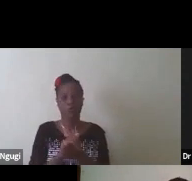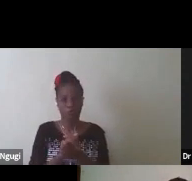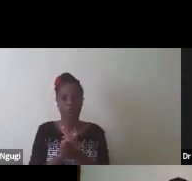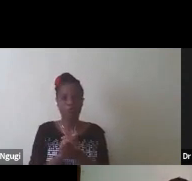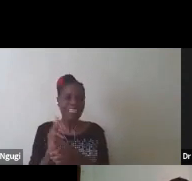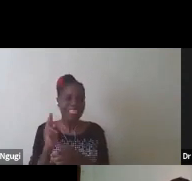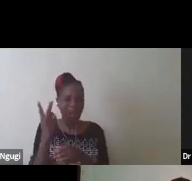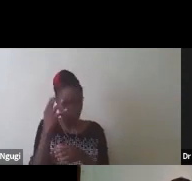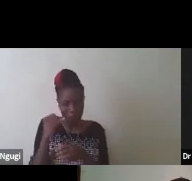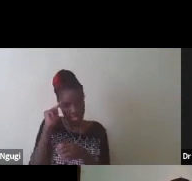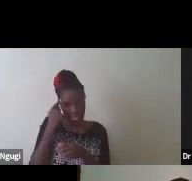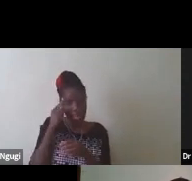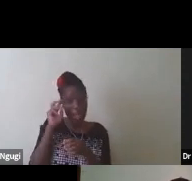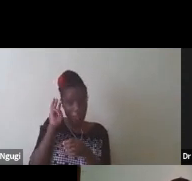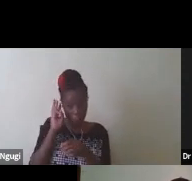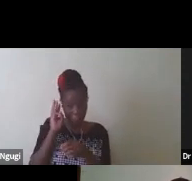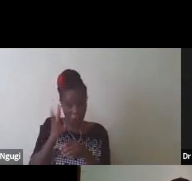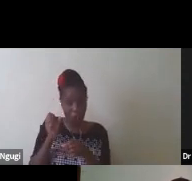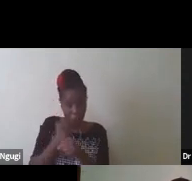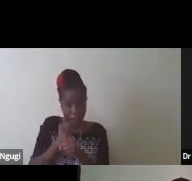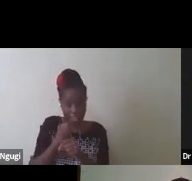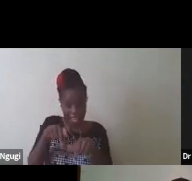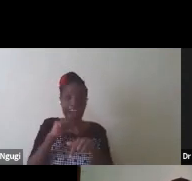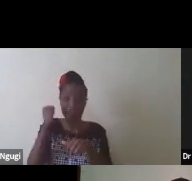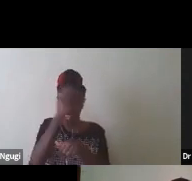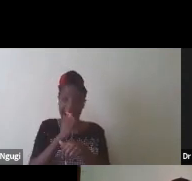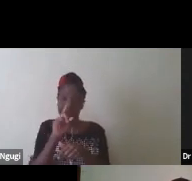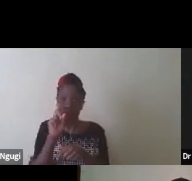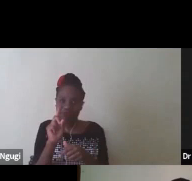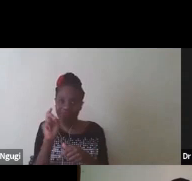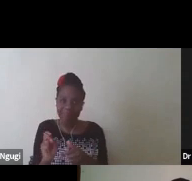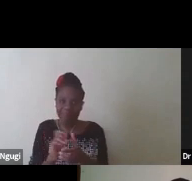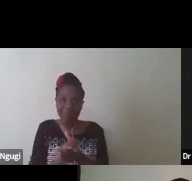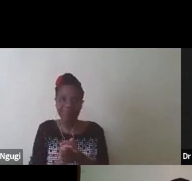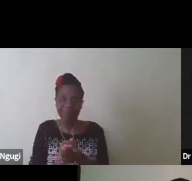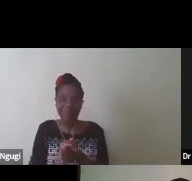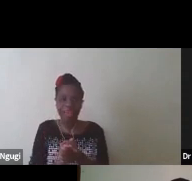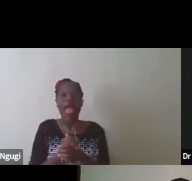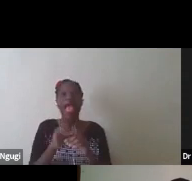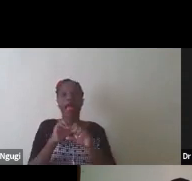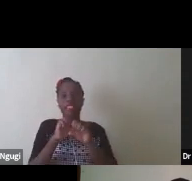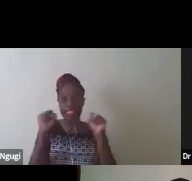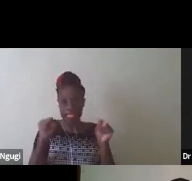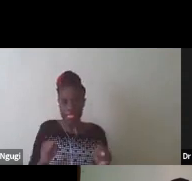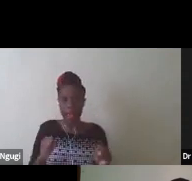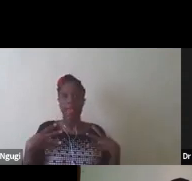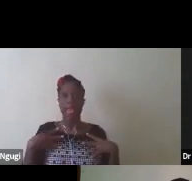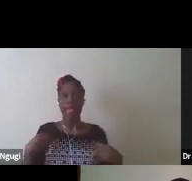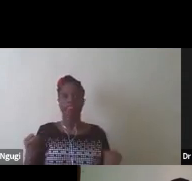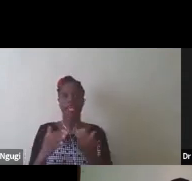work very much in Africa, in terms of our healthcare systems, we don't have a lot of